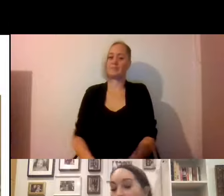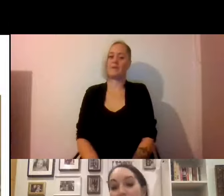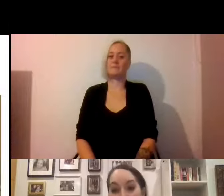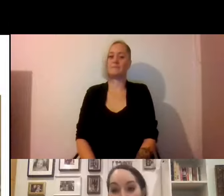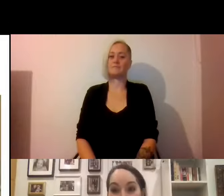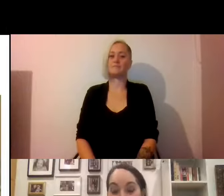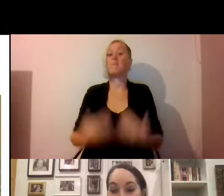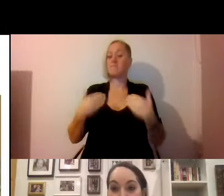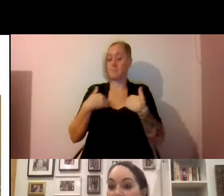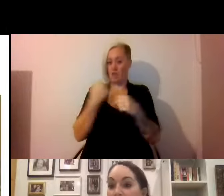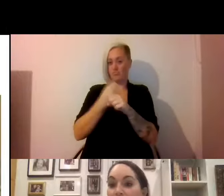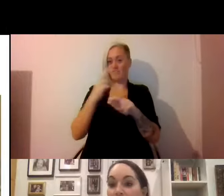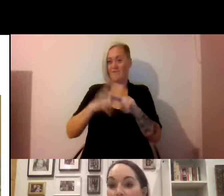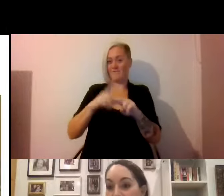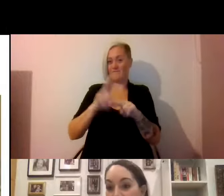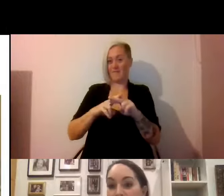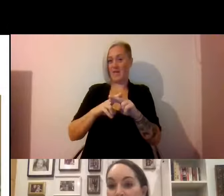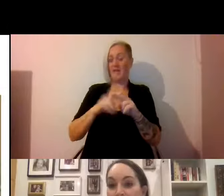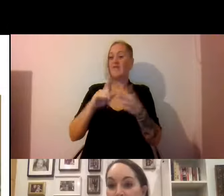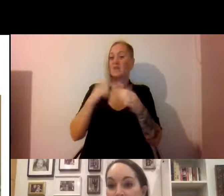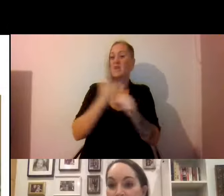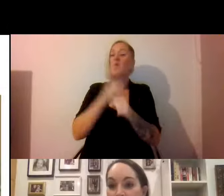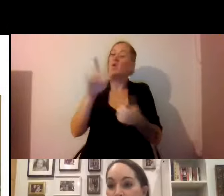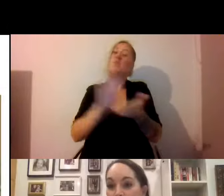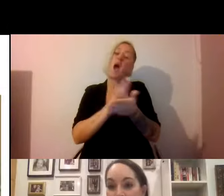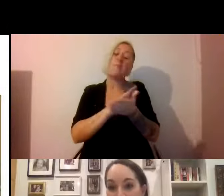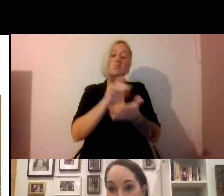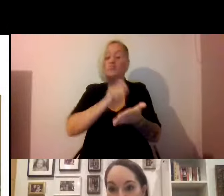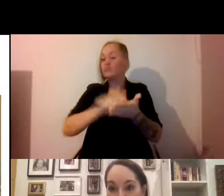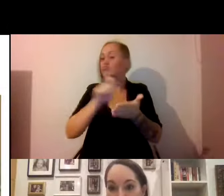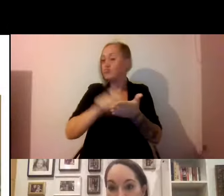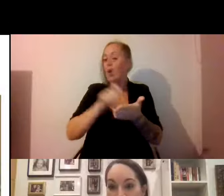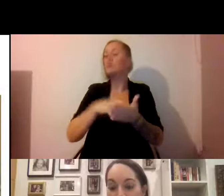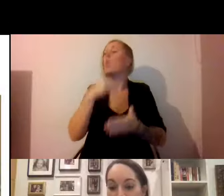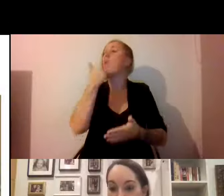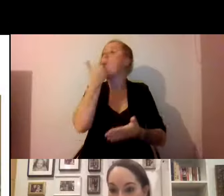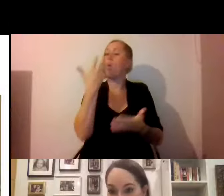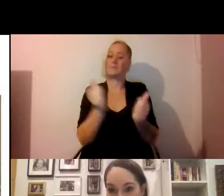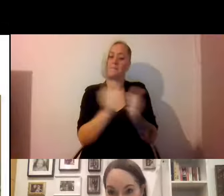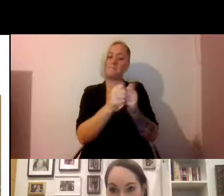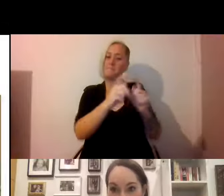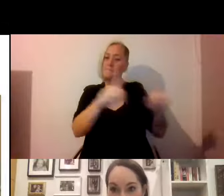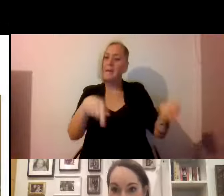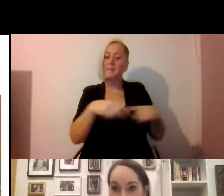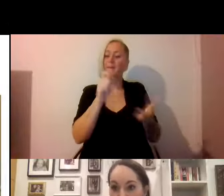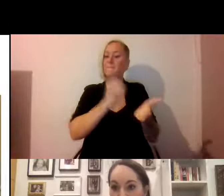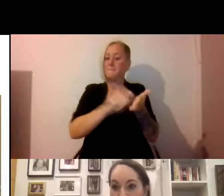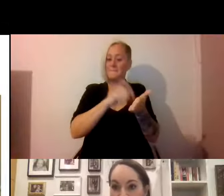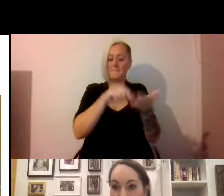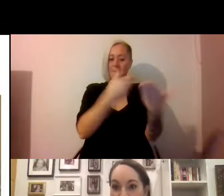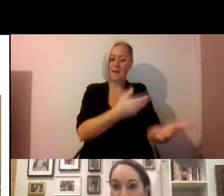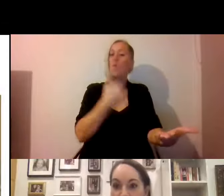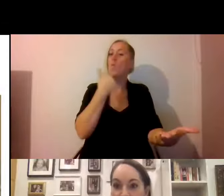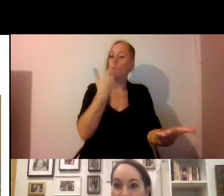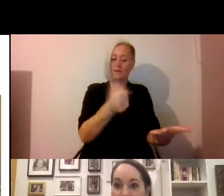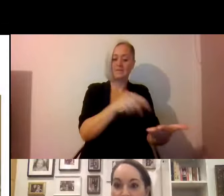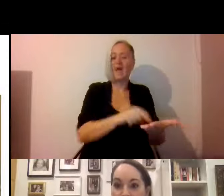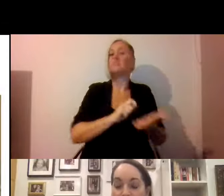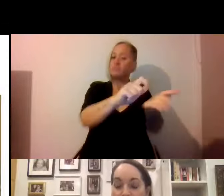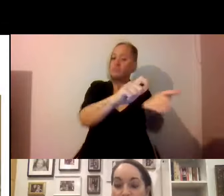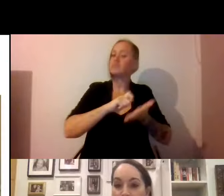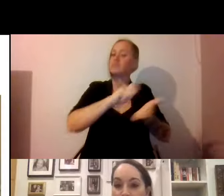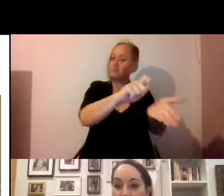But my grandfather, for example, was very happy to write things down. So we always had pen and paper at hand, and the pad was exchanged back and forth between